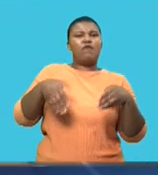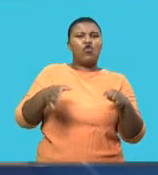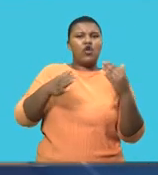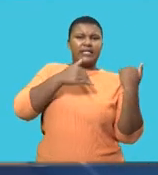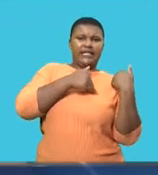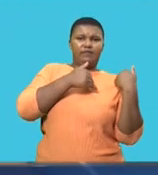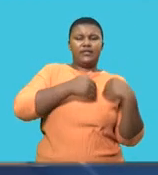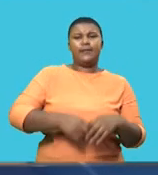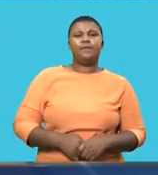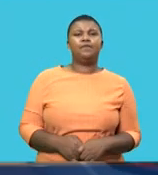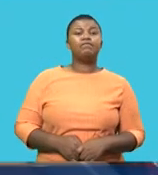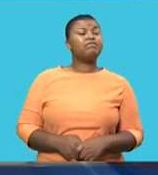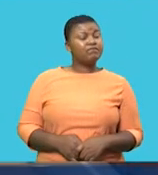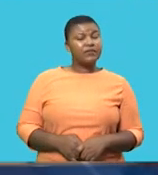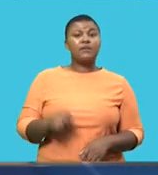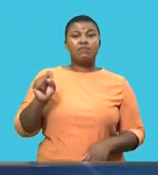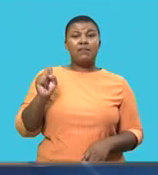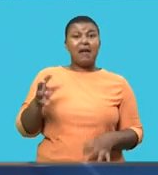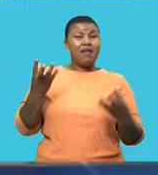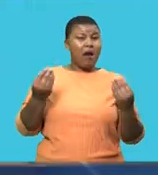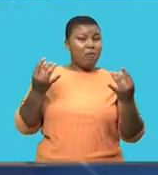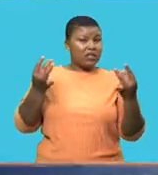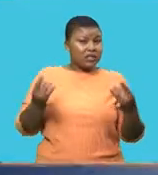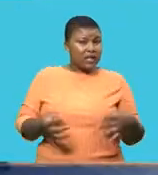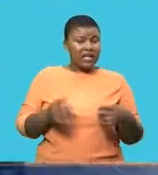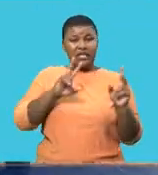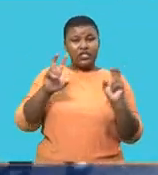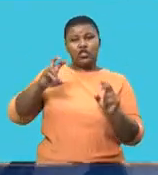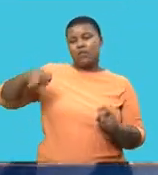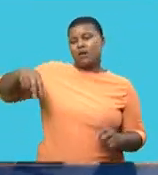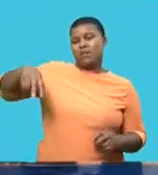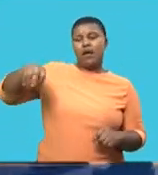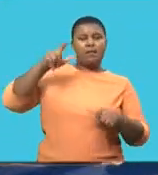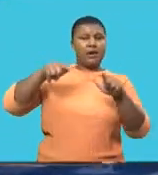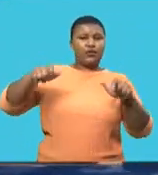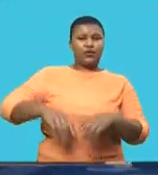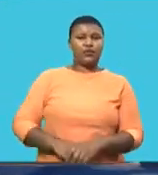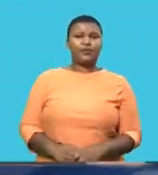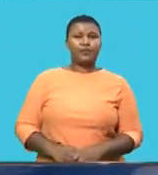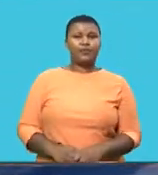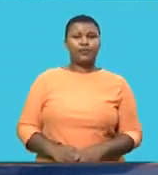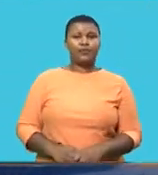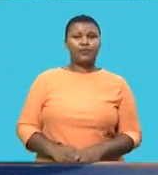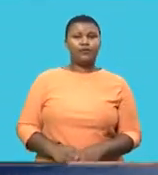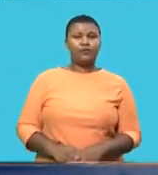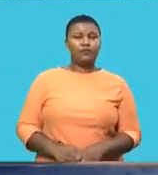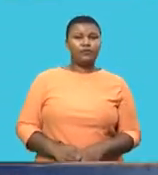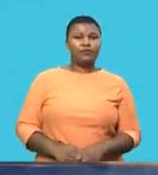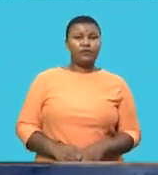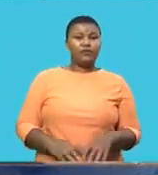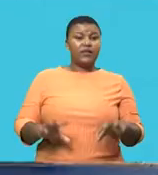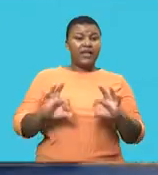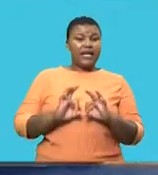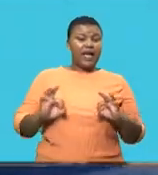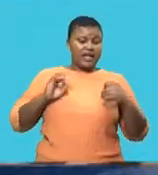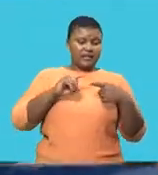The statistics that really shocked us was the issue of pedestrians. Councillor Dwayne Bonsobi from the